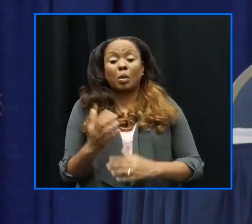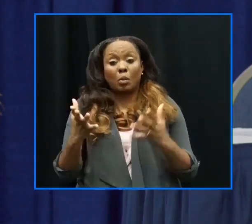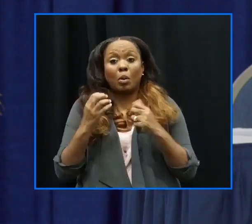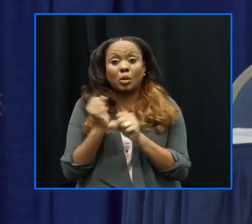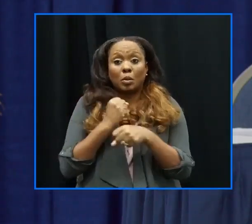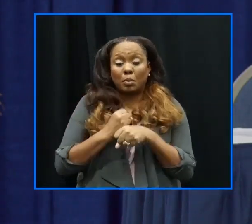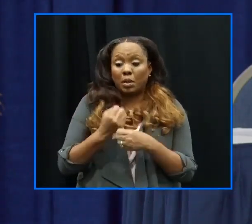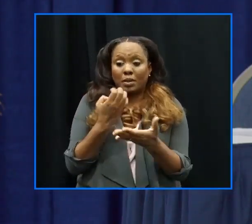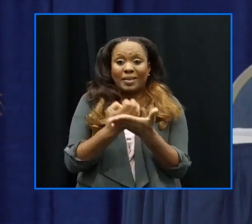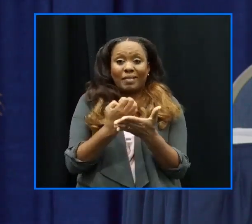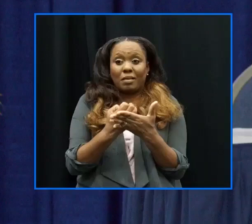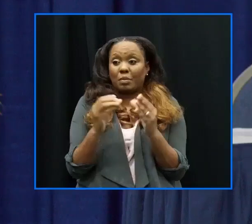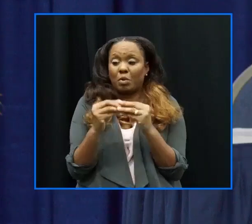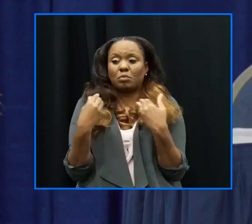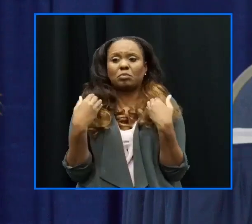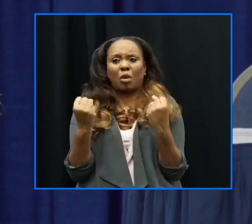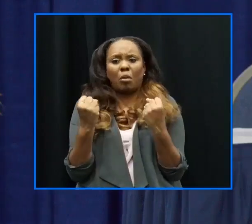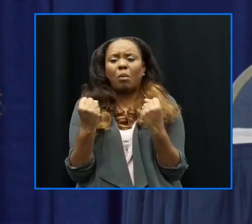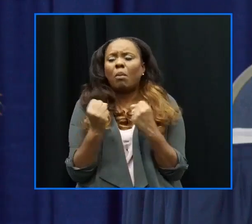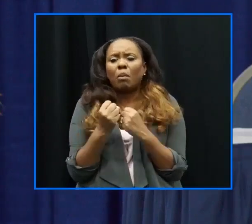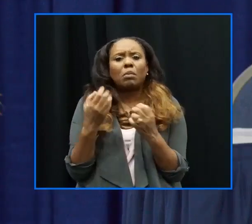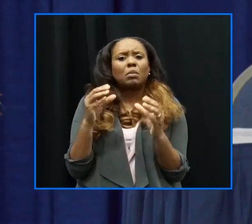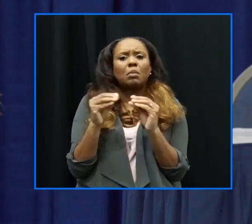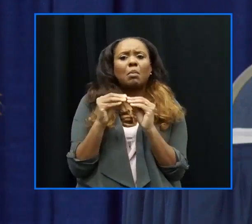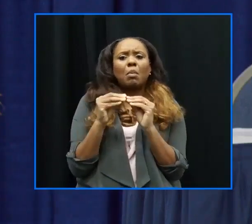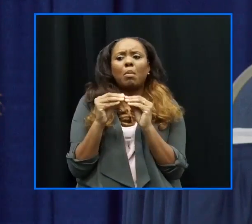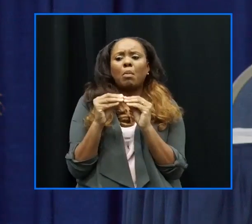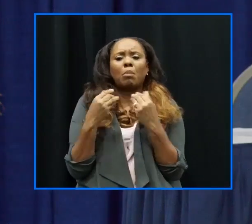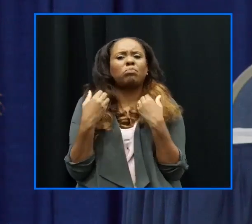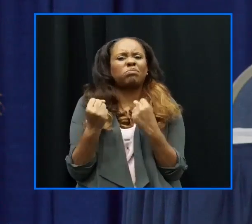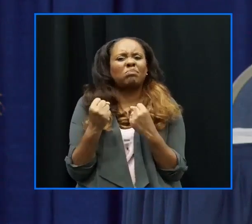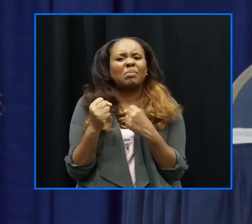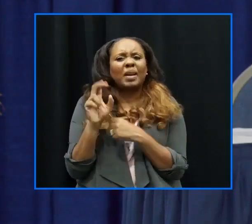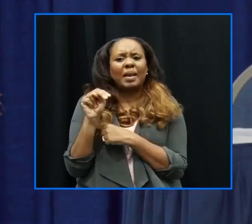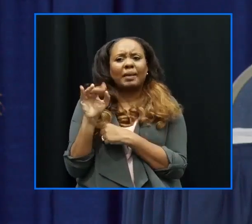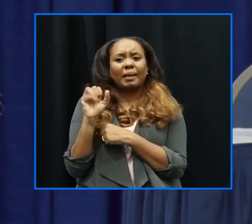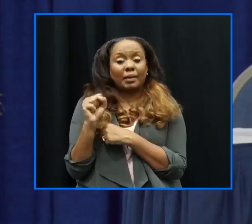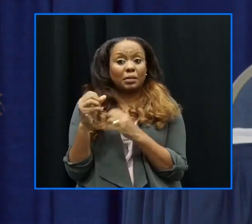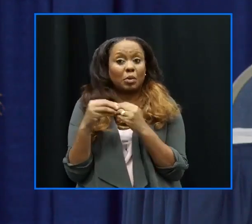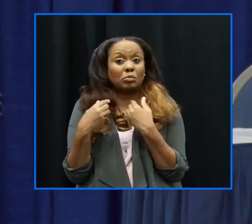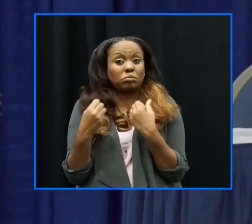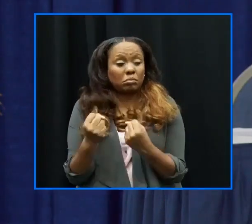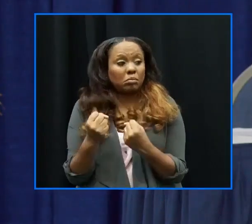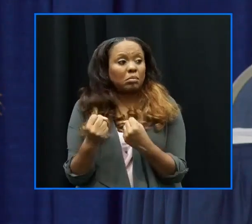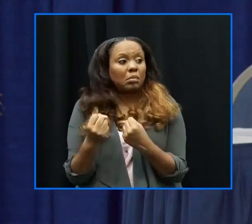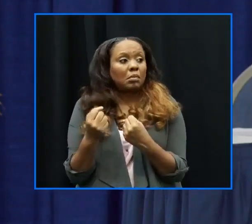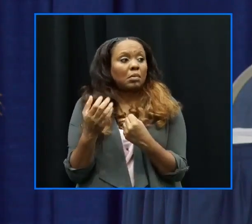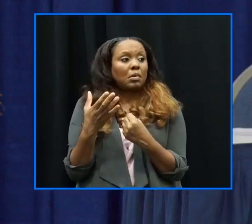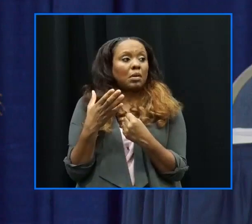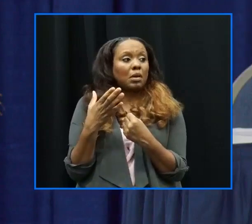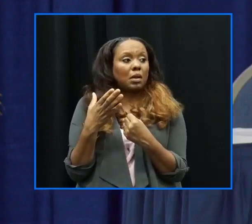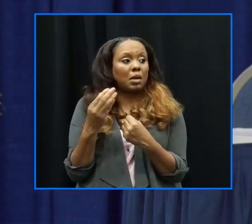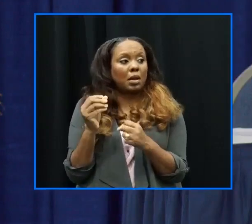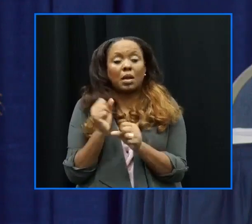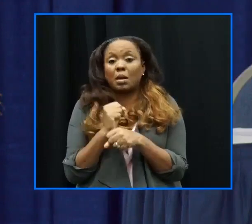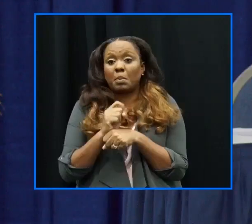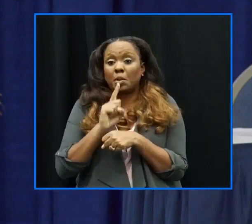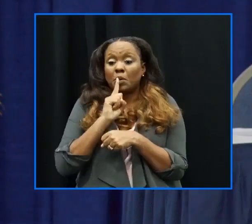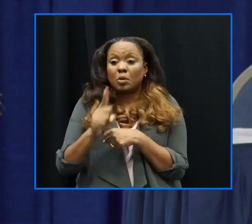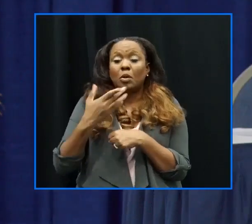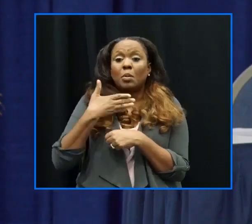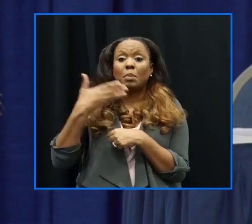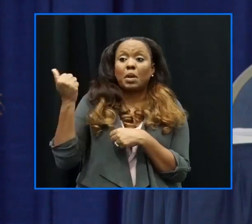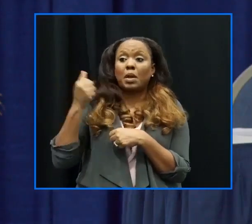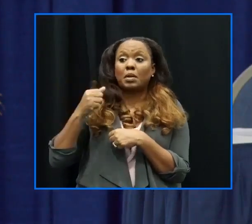stronger, make the NAS stronger and of course for greater prosperity and security for